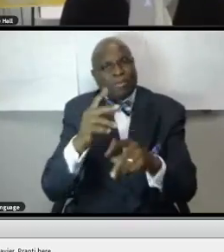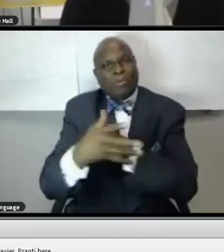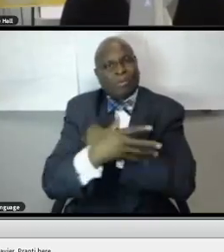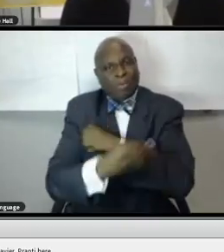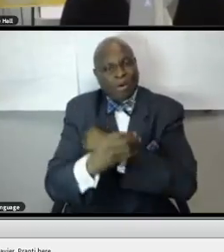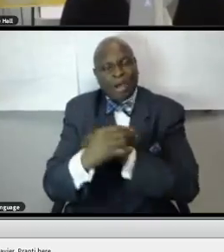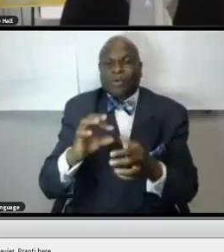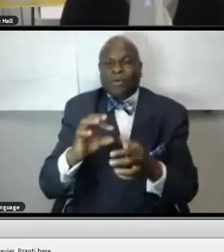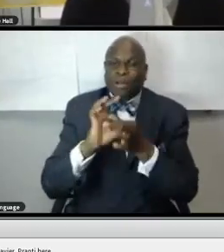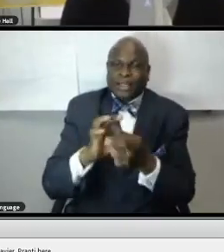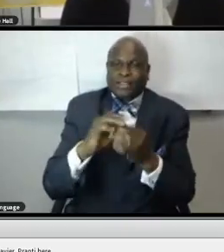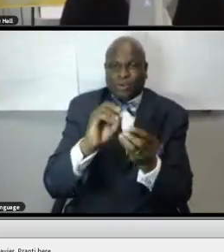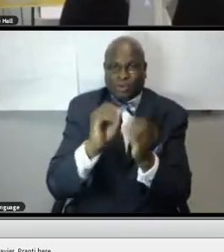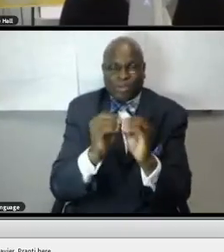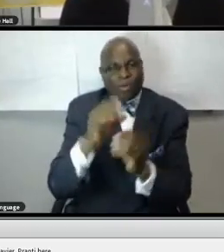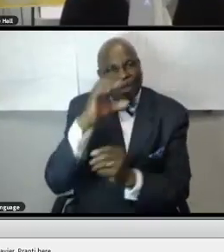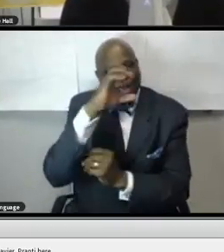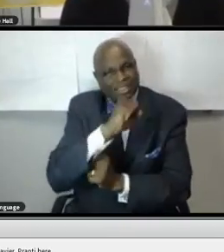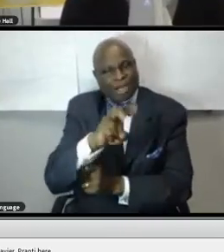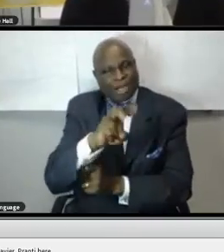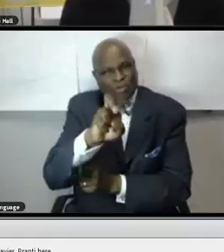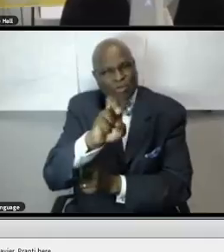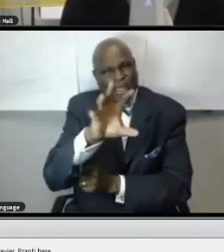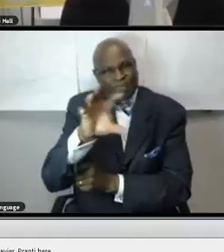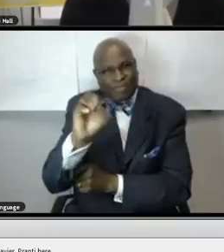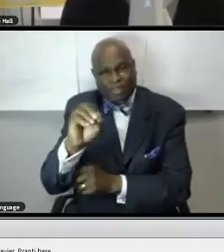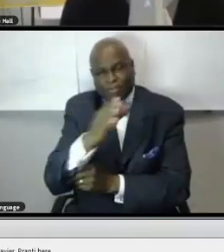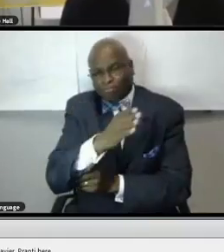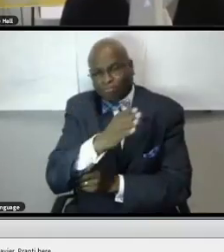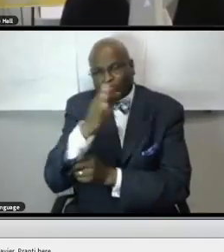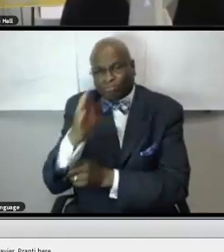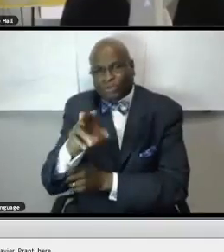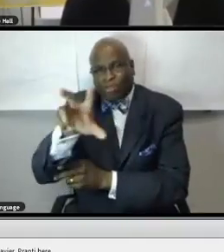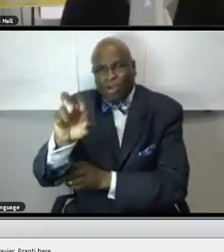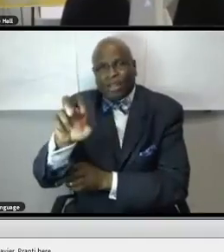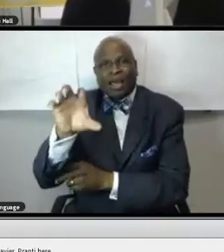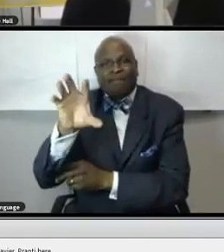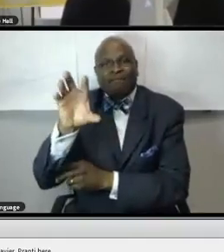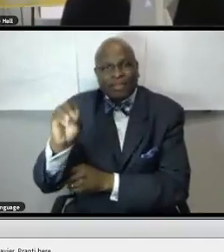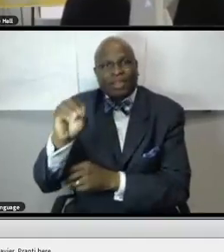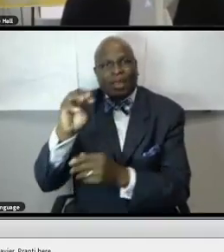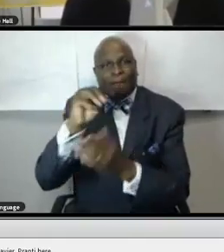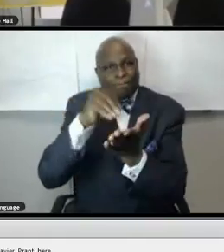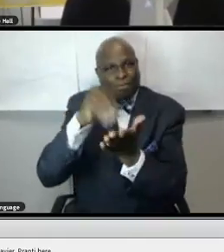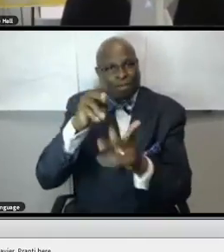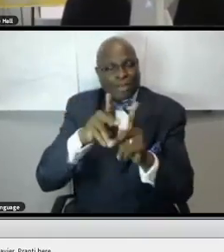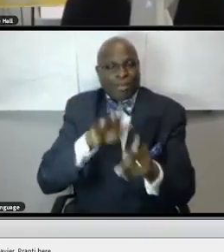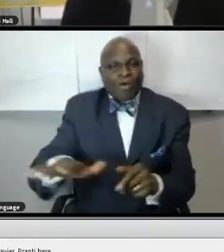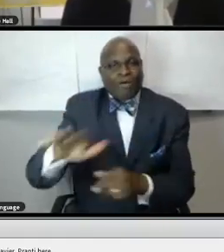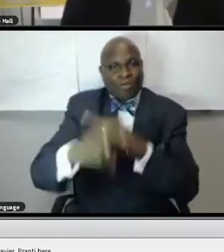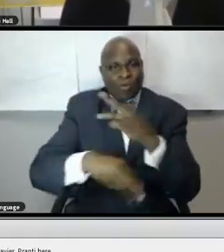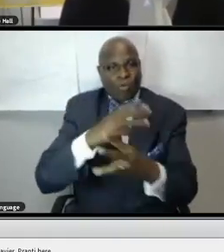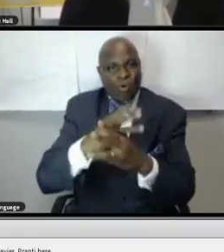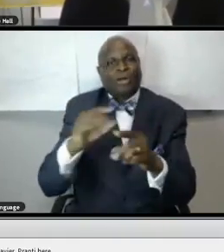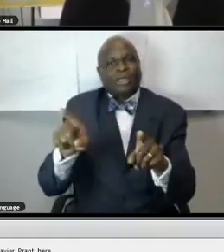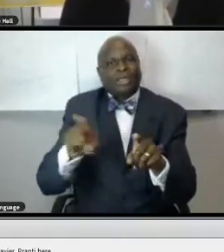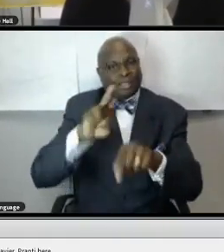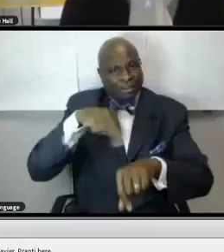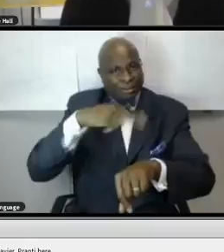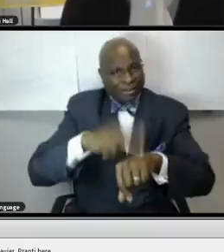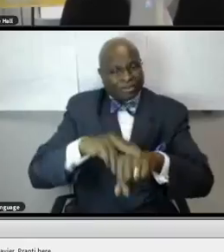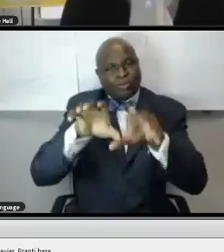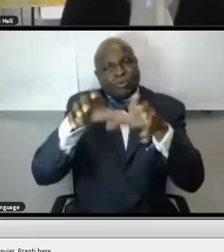you'll see there we estimate 250 to 350 million people worldwide fall into this category.